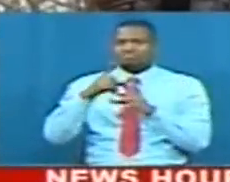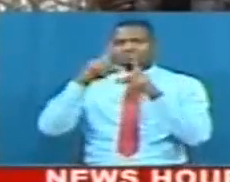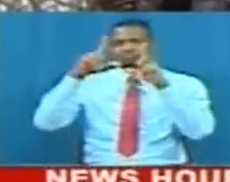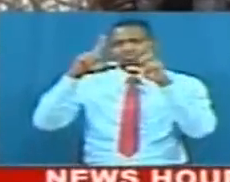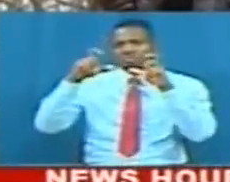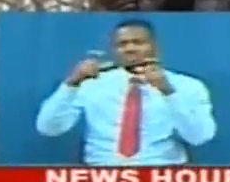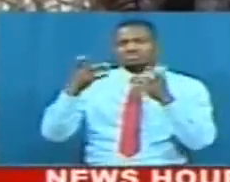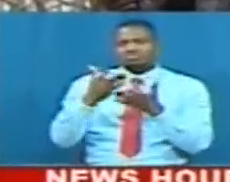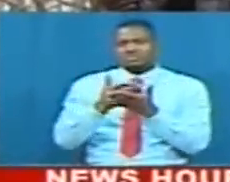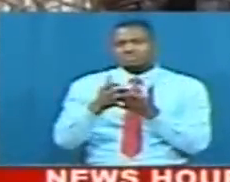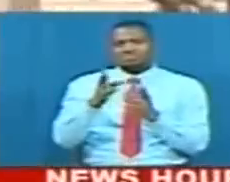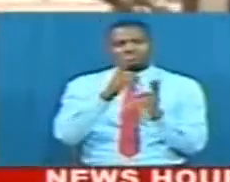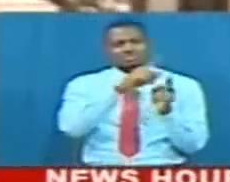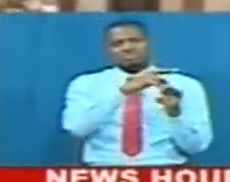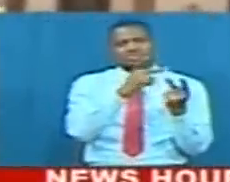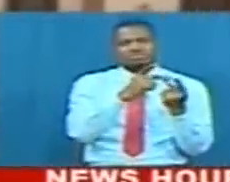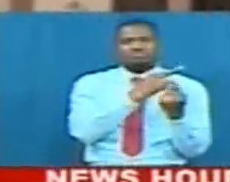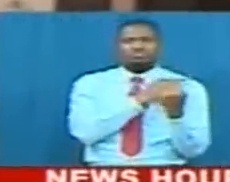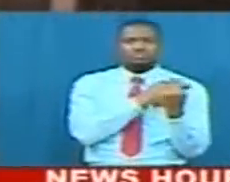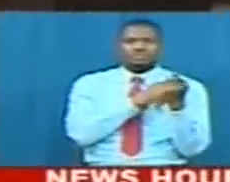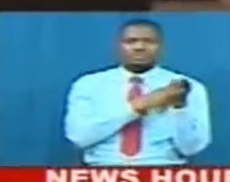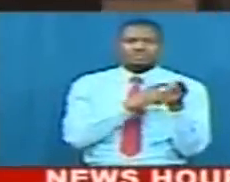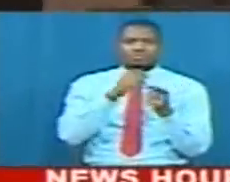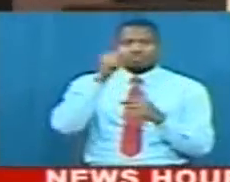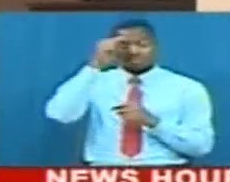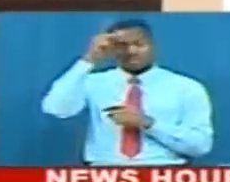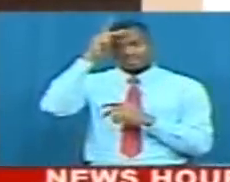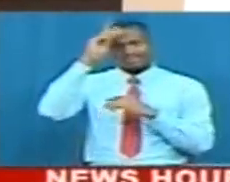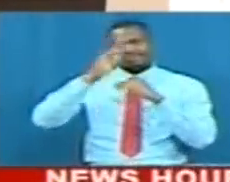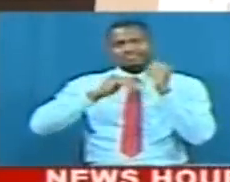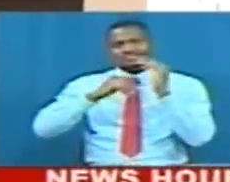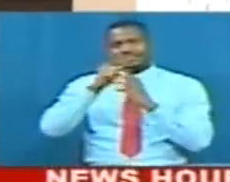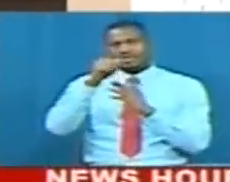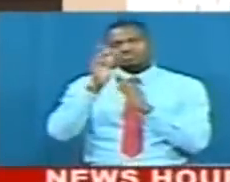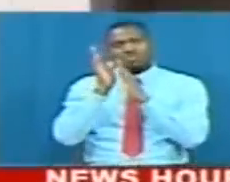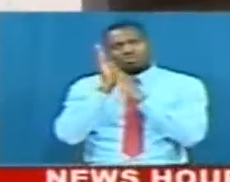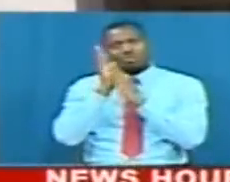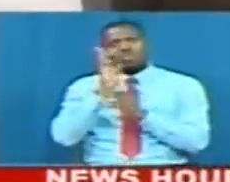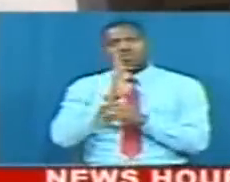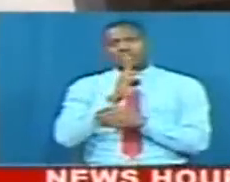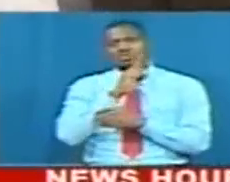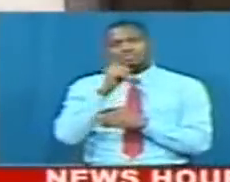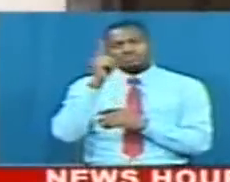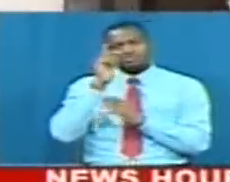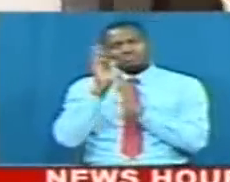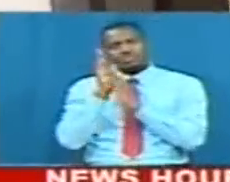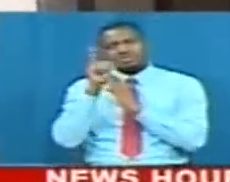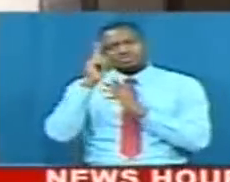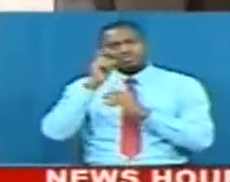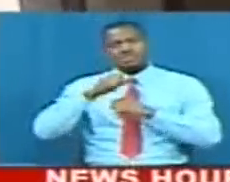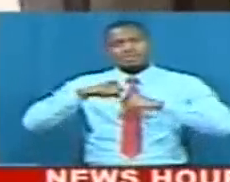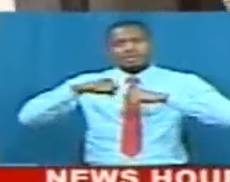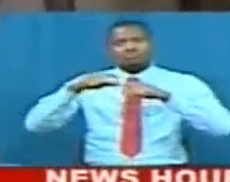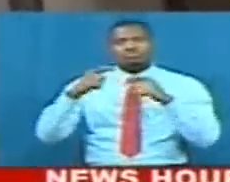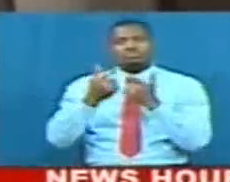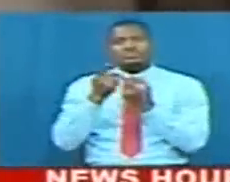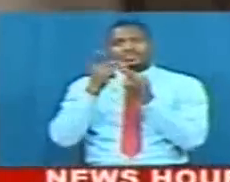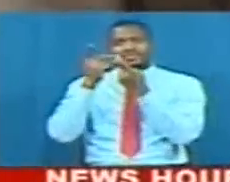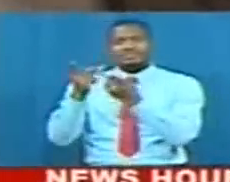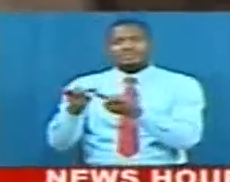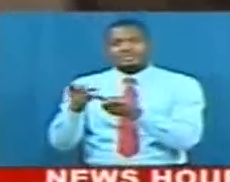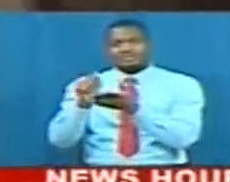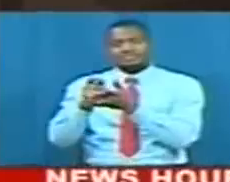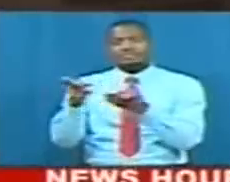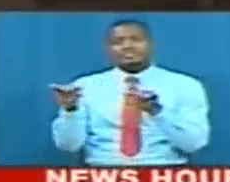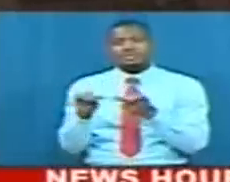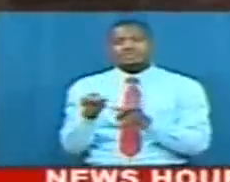can take him in there to rest. Dr. Kwame Nkrumah built this guest house for lodging by dignitaries who may